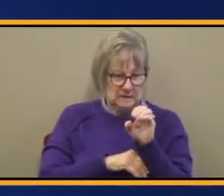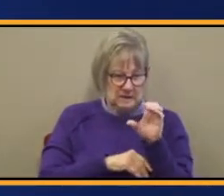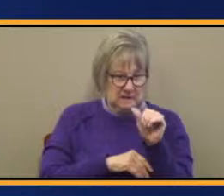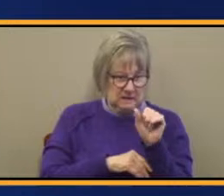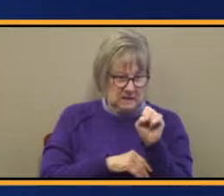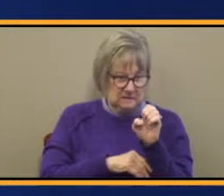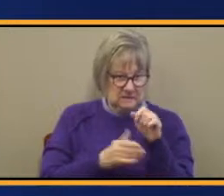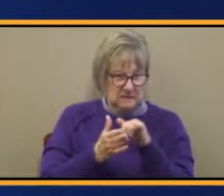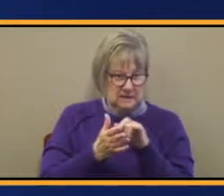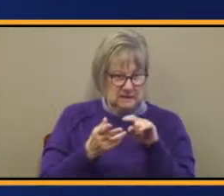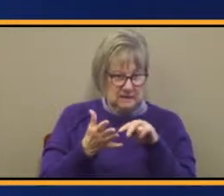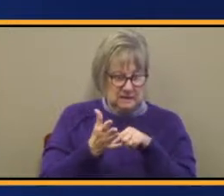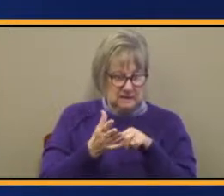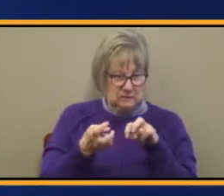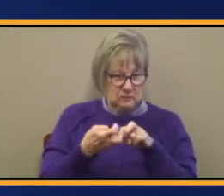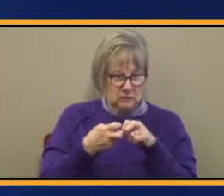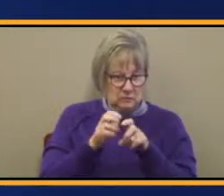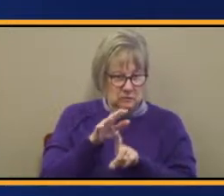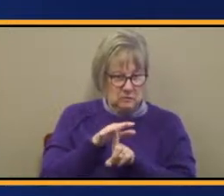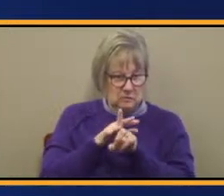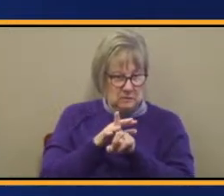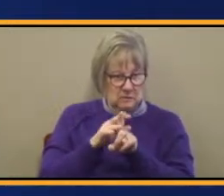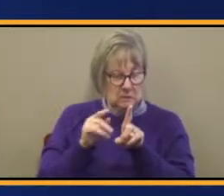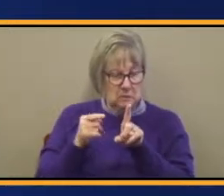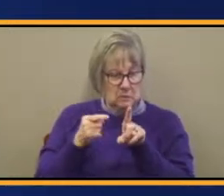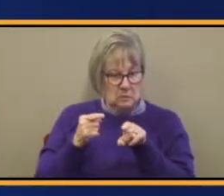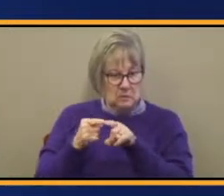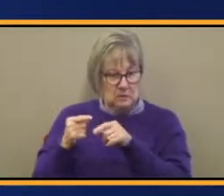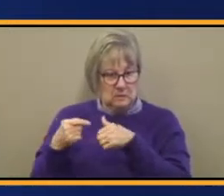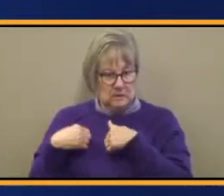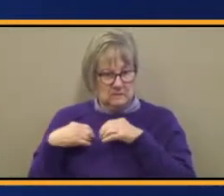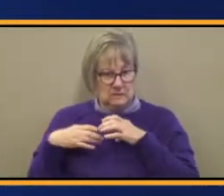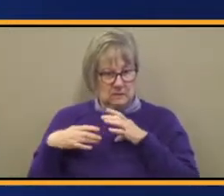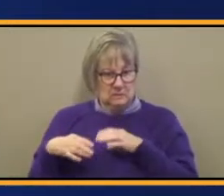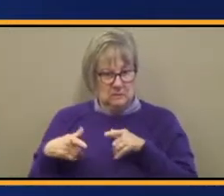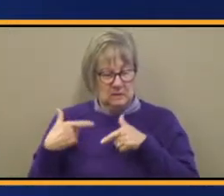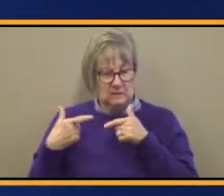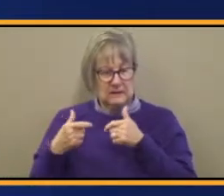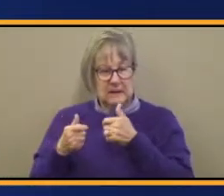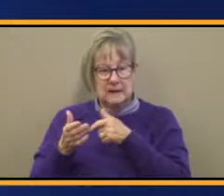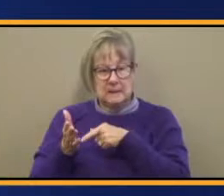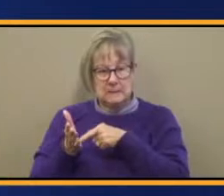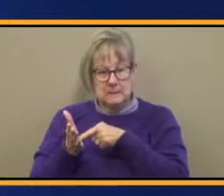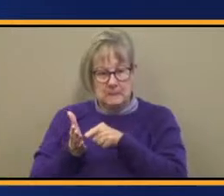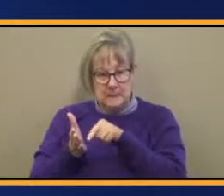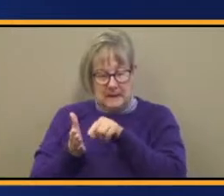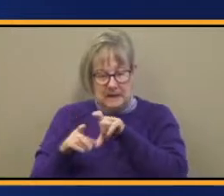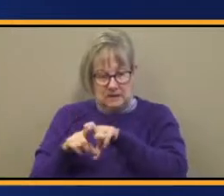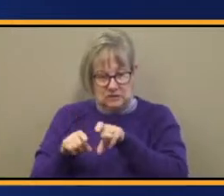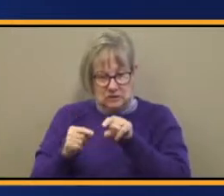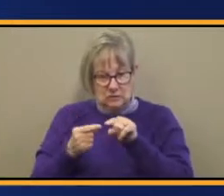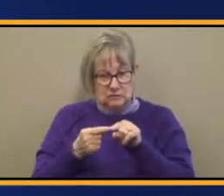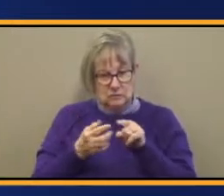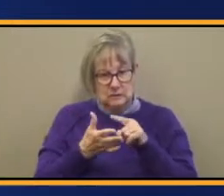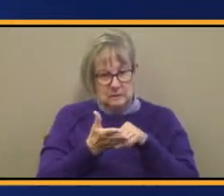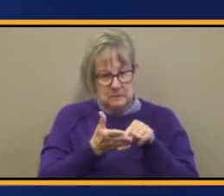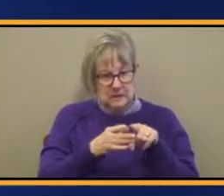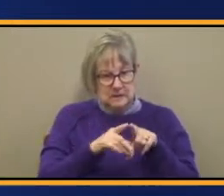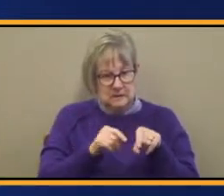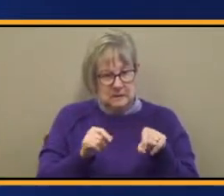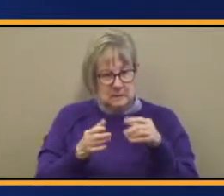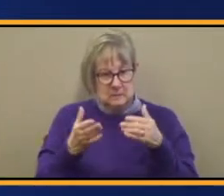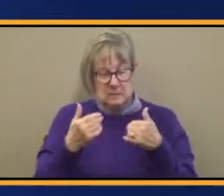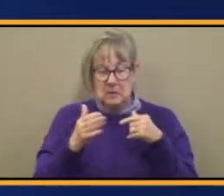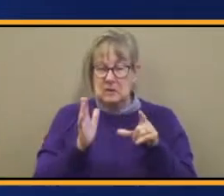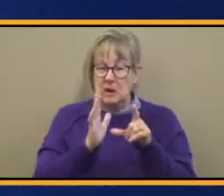this issue pops up. When we have customers who are living paycheck to paycheck and are like, they might be on a automatic payment